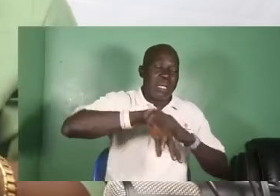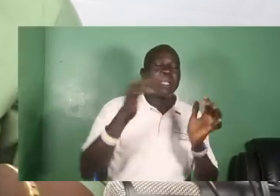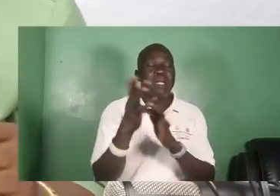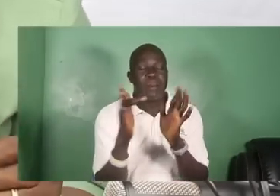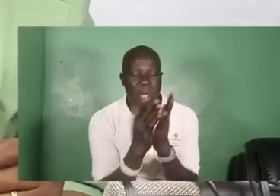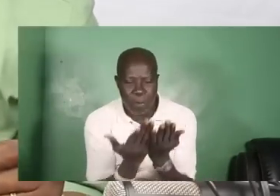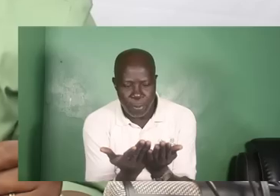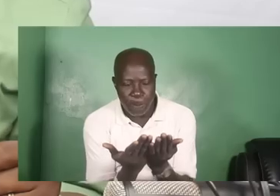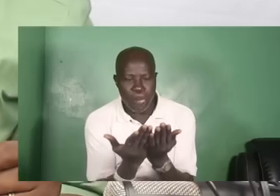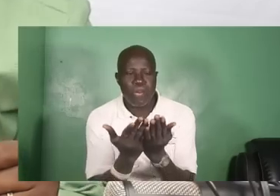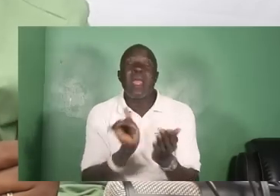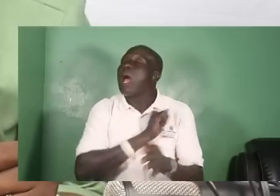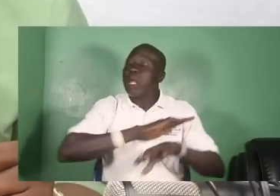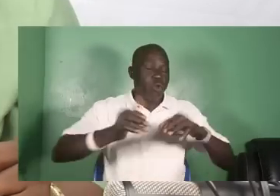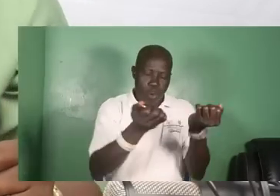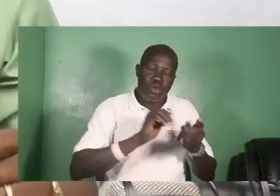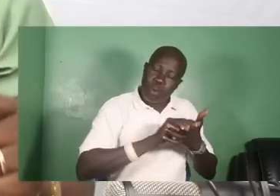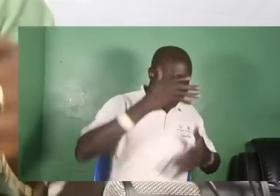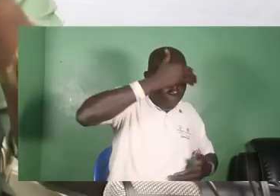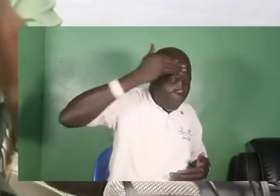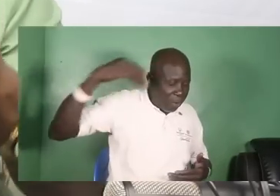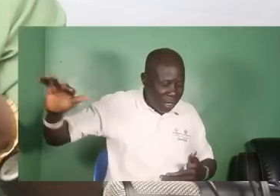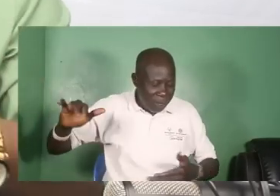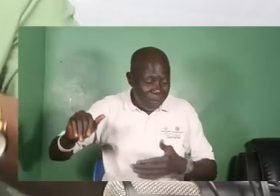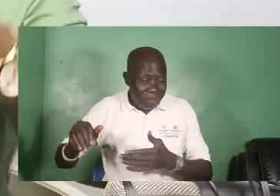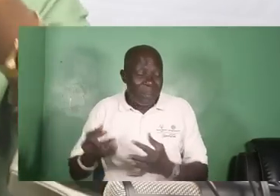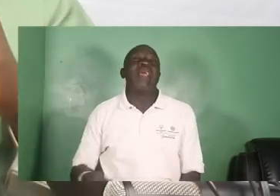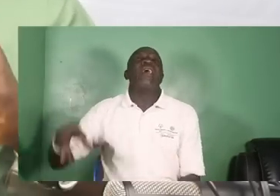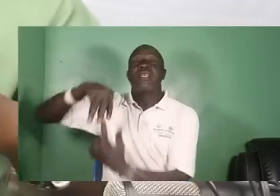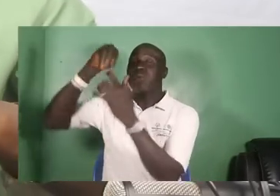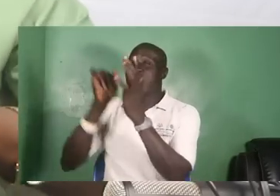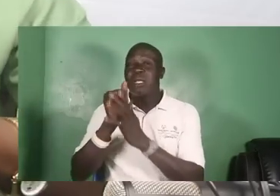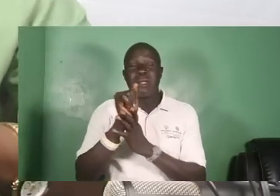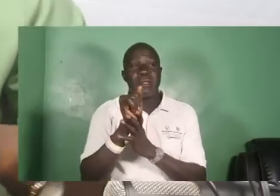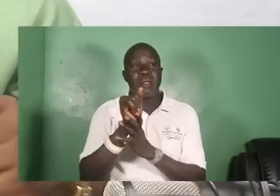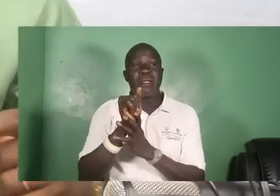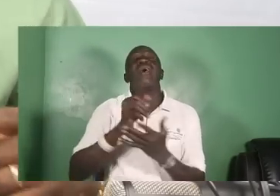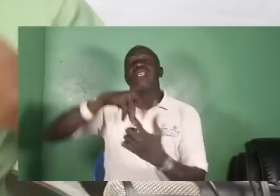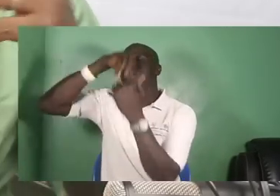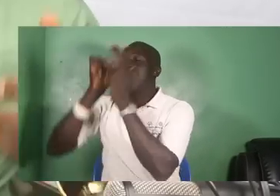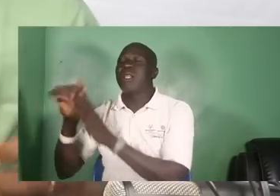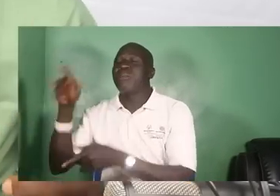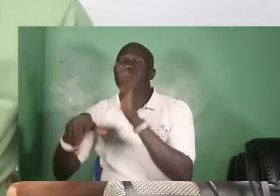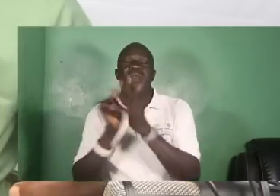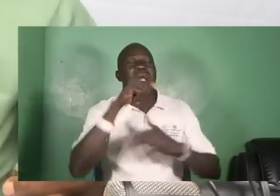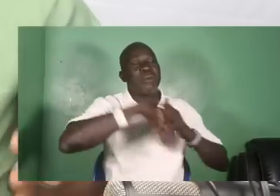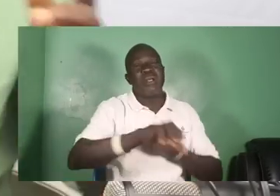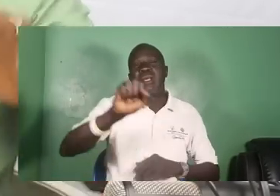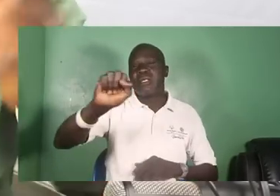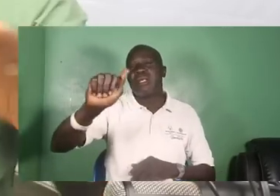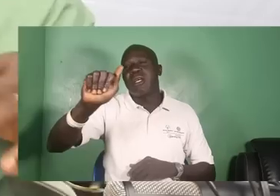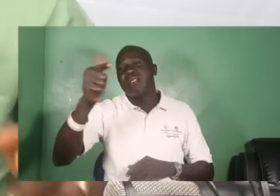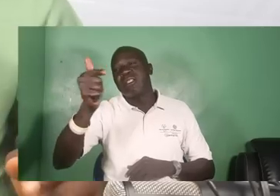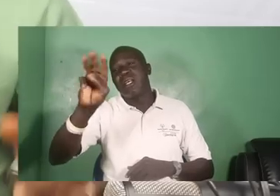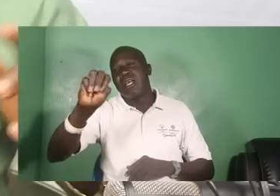Bíbélì. Written in the Bible. Bọ̀ mi ìfẹ́ kó gbàgbé. I don't want to forget. Pàápàá èyí tẹ́ ẹ bá wà ní Sàgám tẹ́ wà ní Ìjẹ̀bù. Especially the company Sàgám